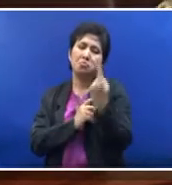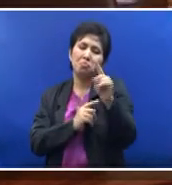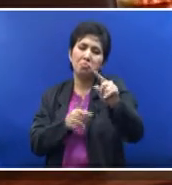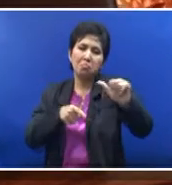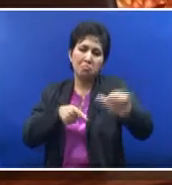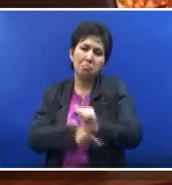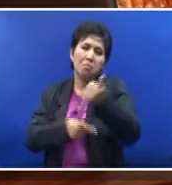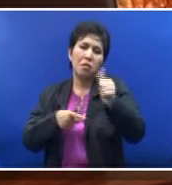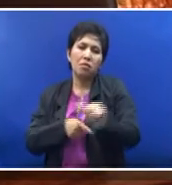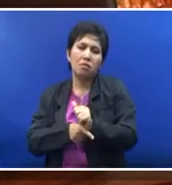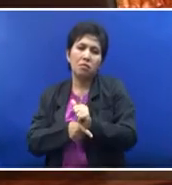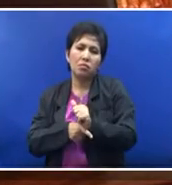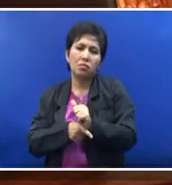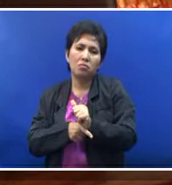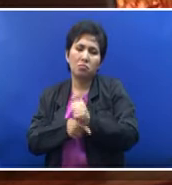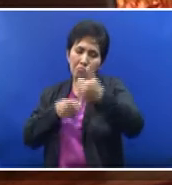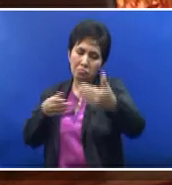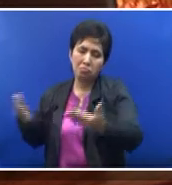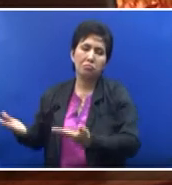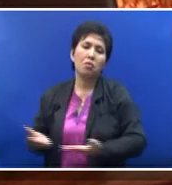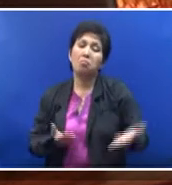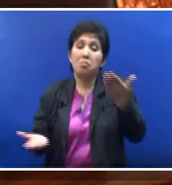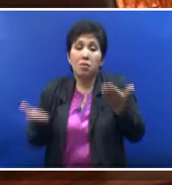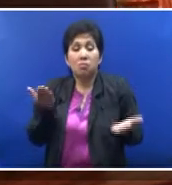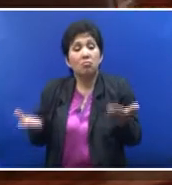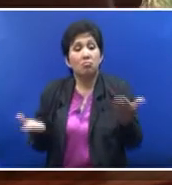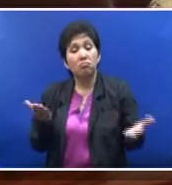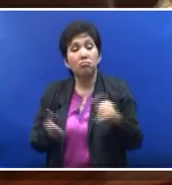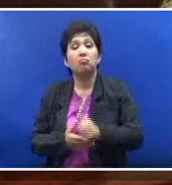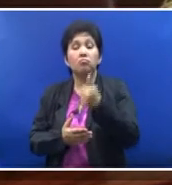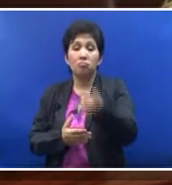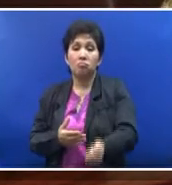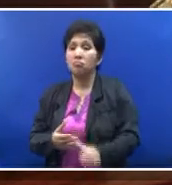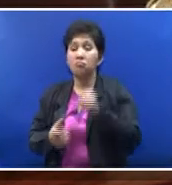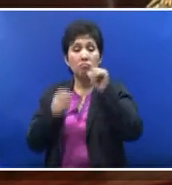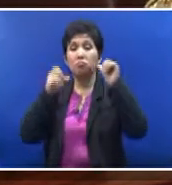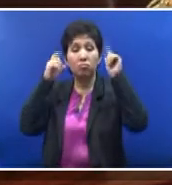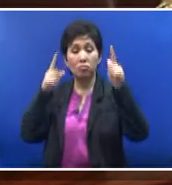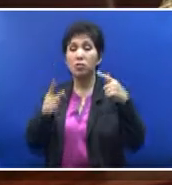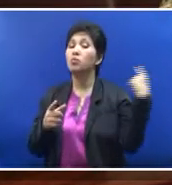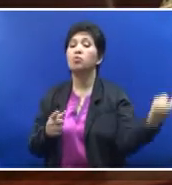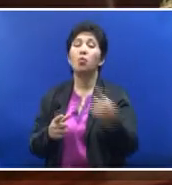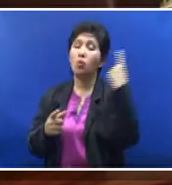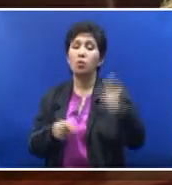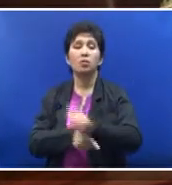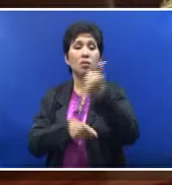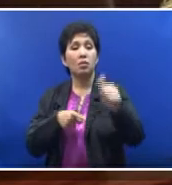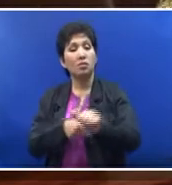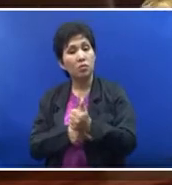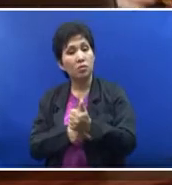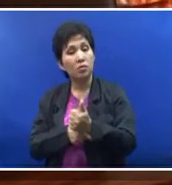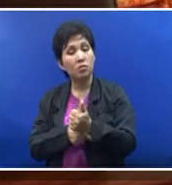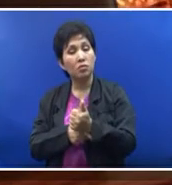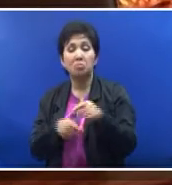it. Okay, without, okay, maybe you didn't aware that you always practice it as the